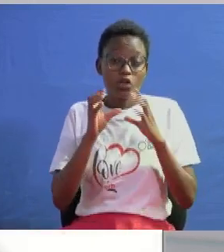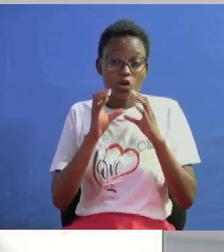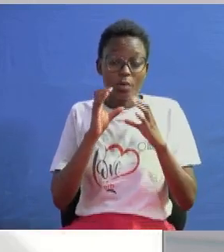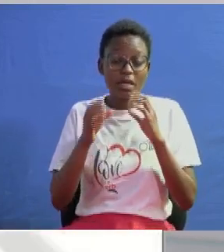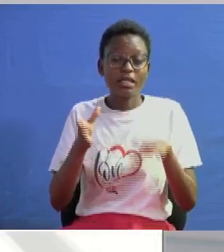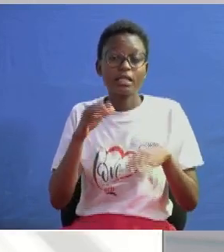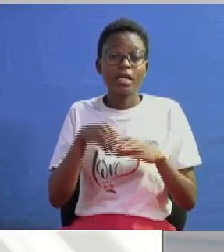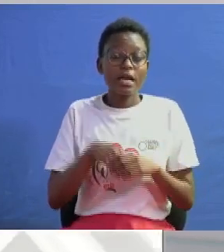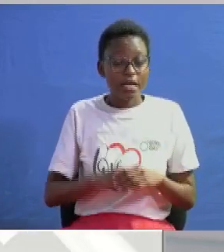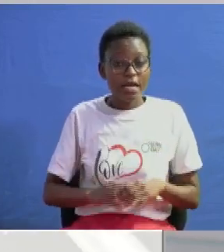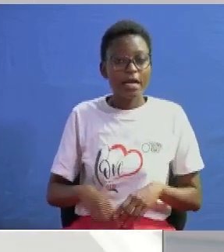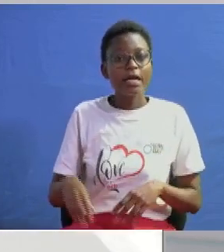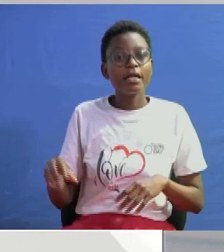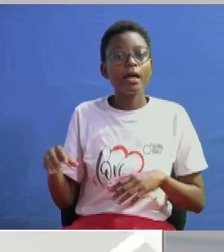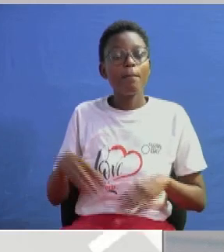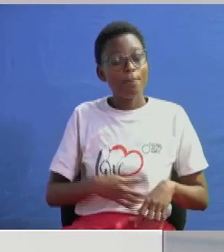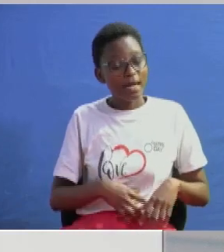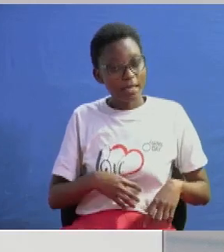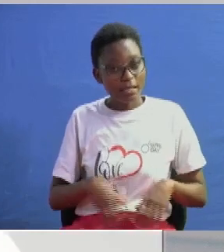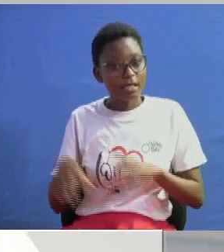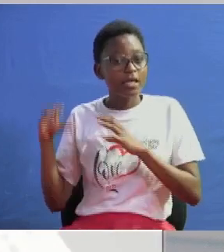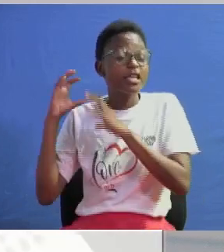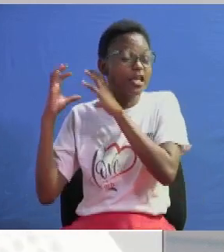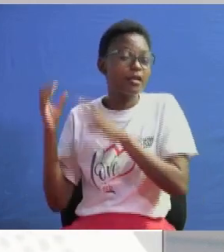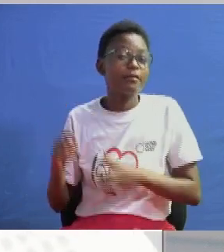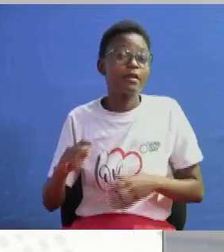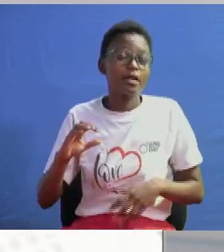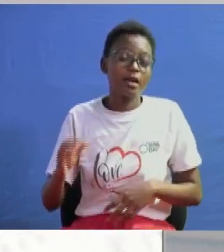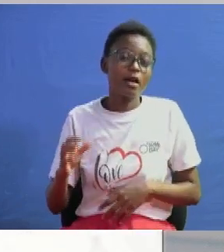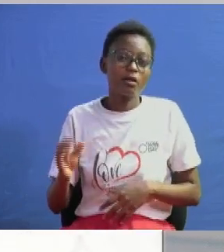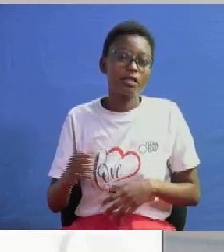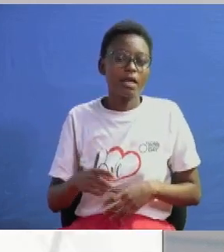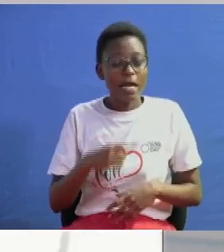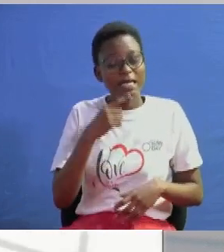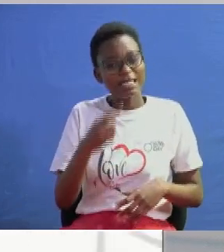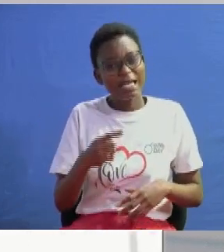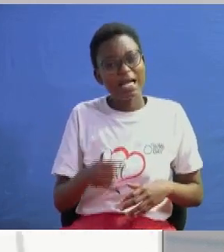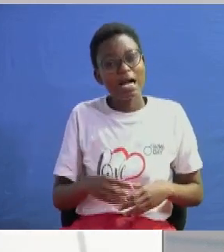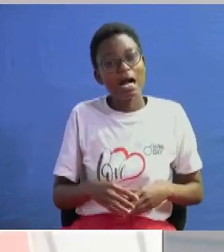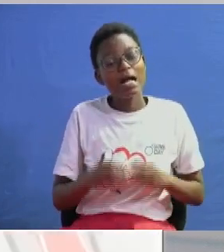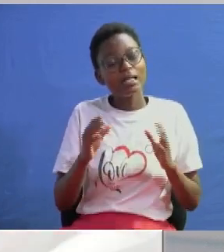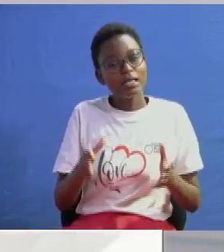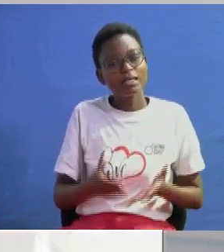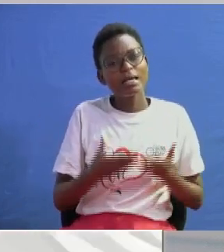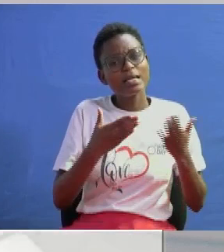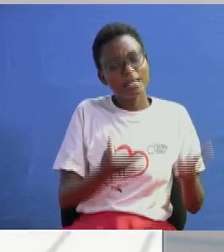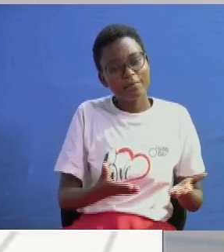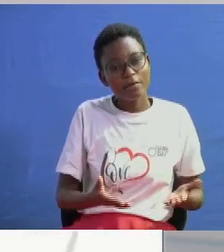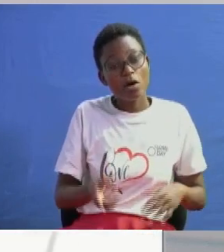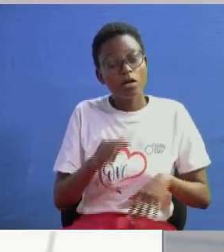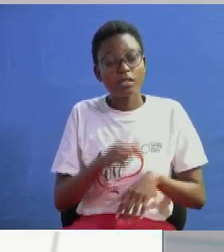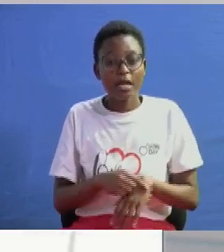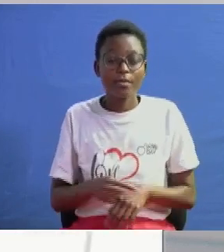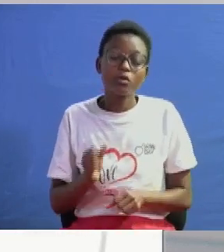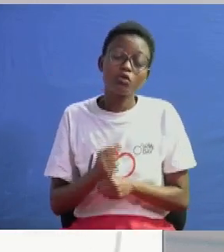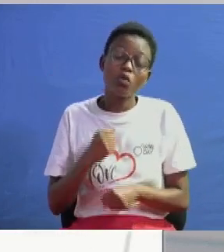during ODM grassroots recruitment drive, Odinga urged leaders to give the elected leaders humble time to